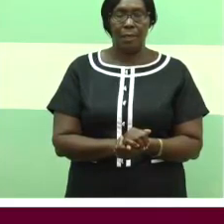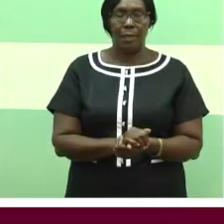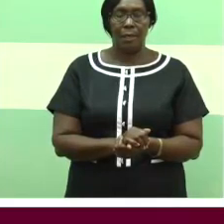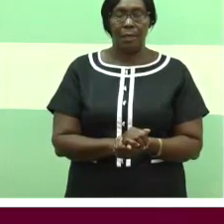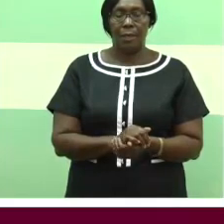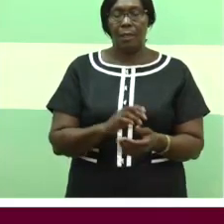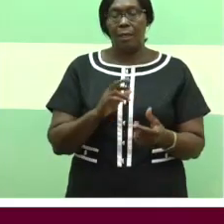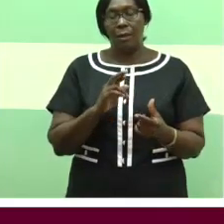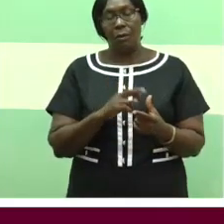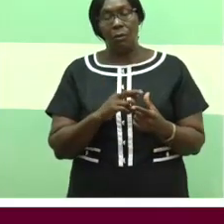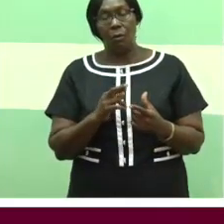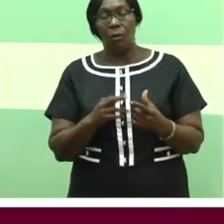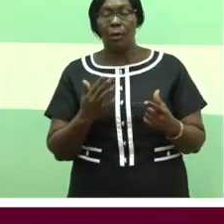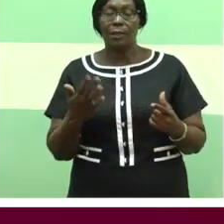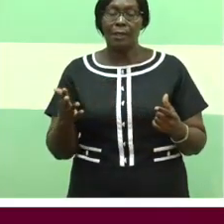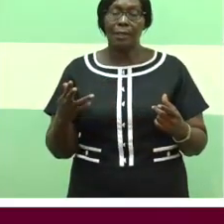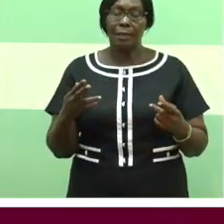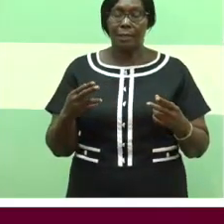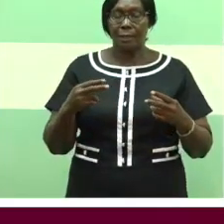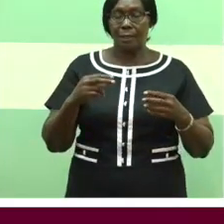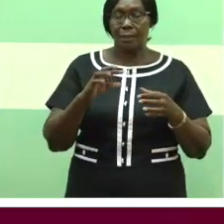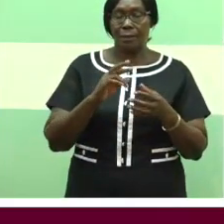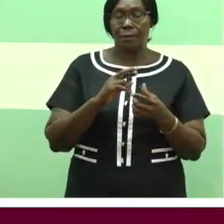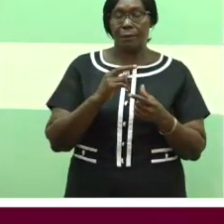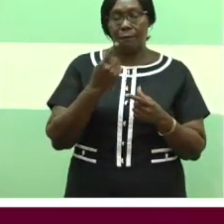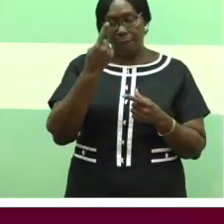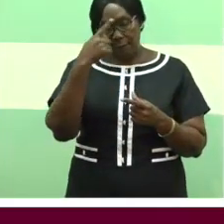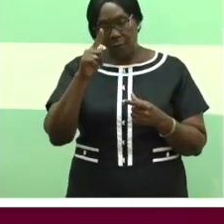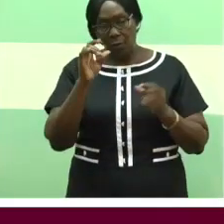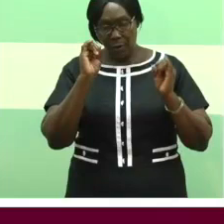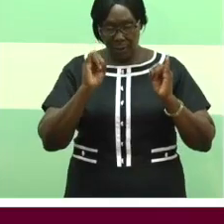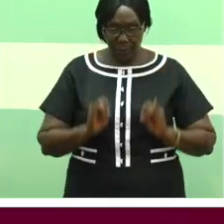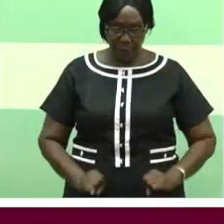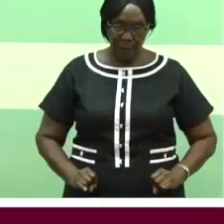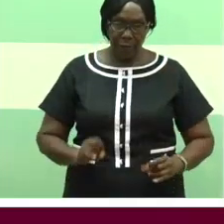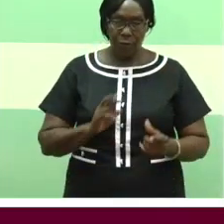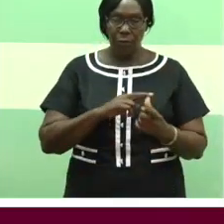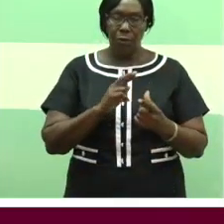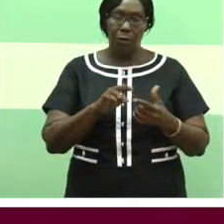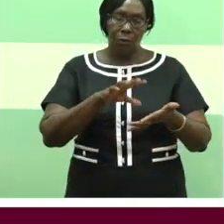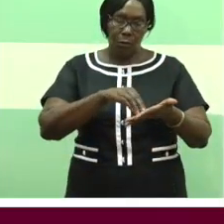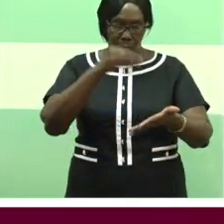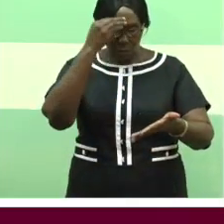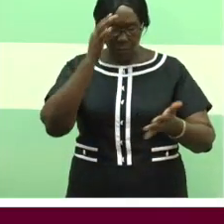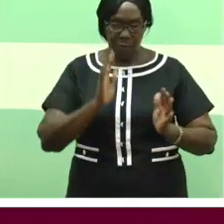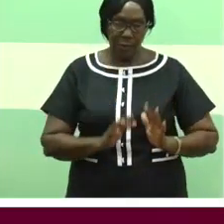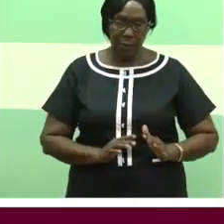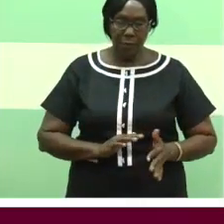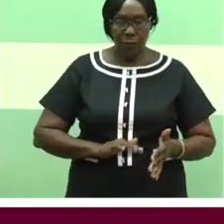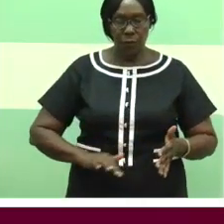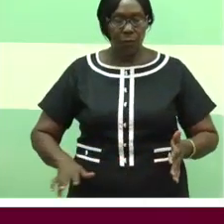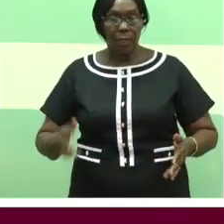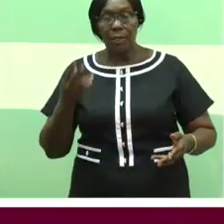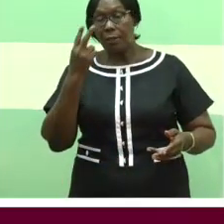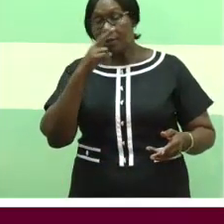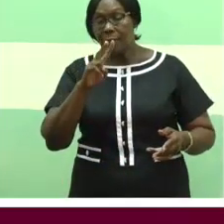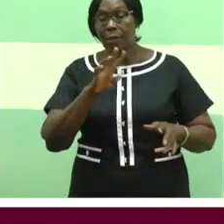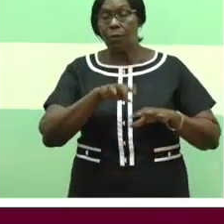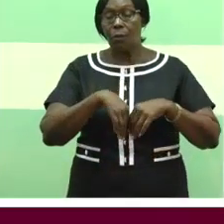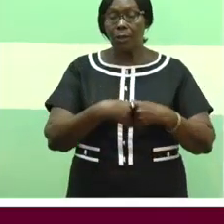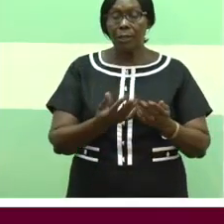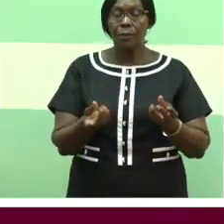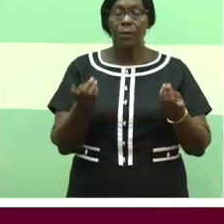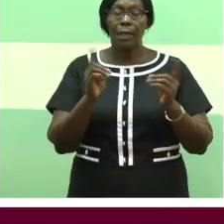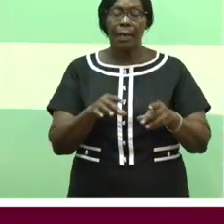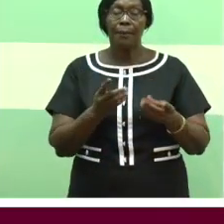or routine for individuals or students. So you actually can see how the day is going to unfold.